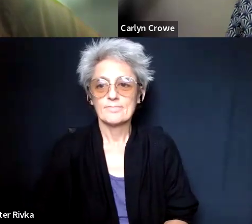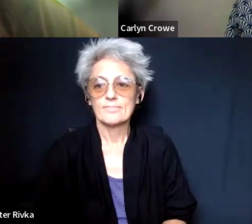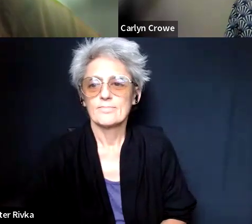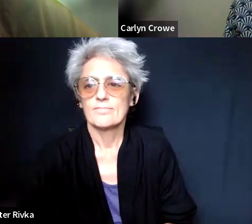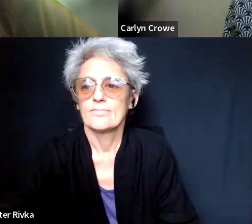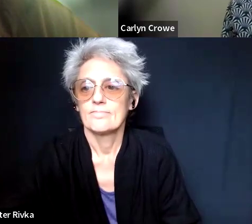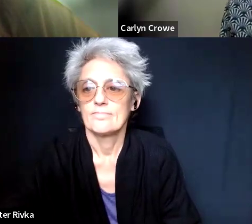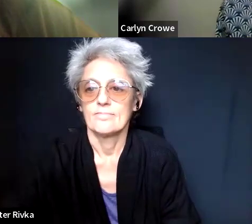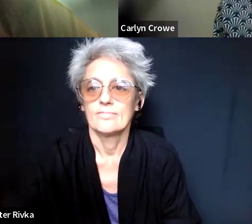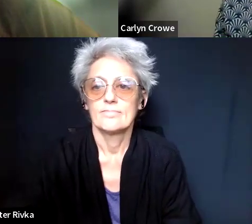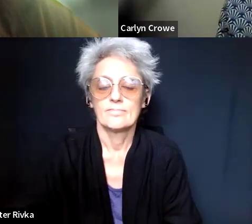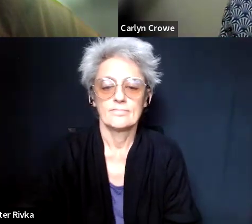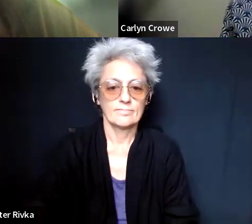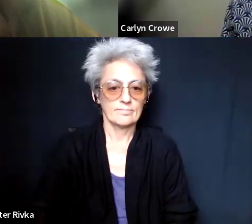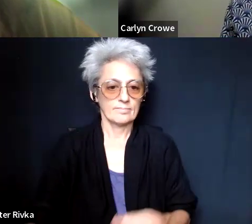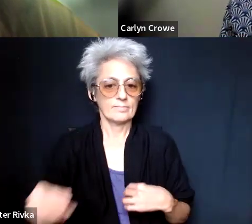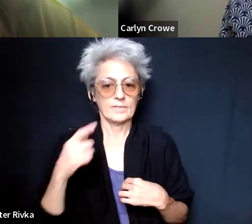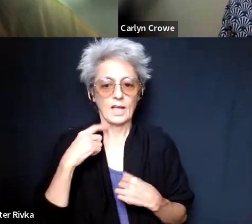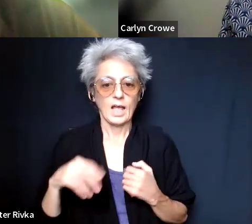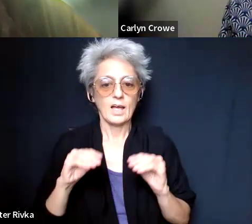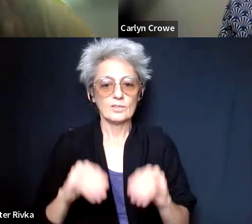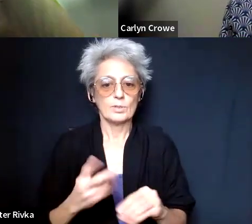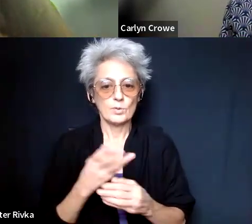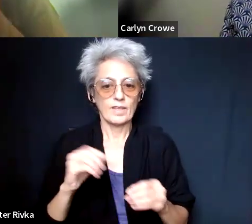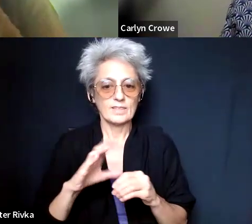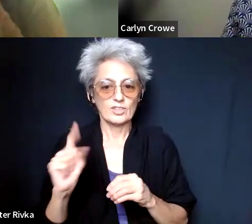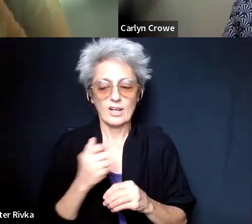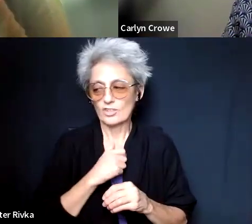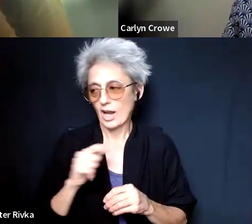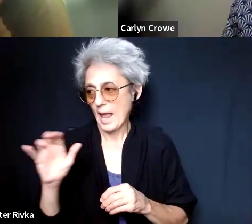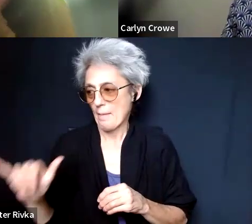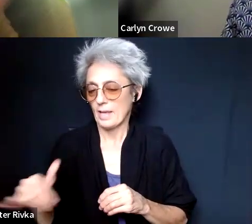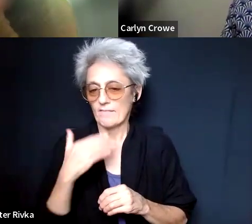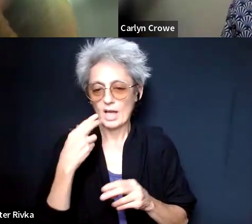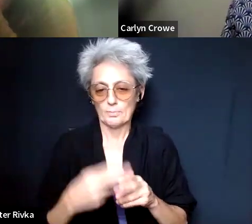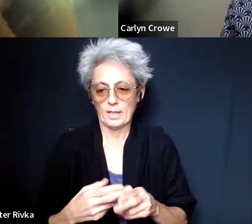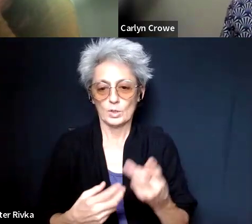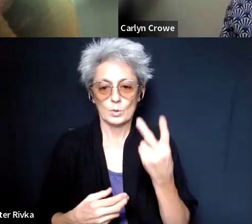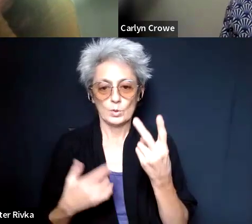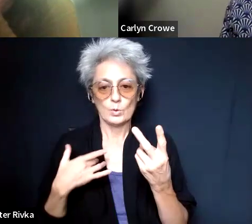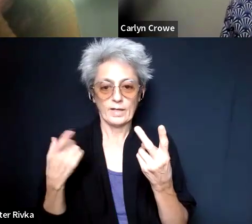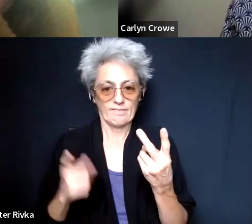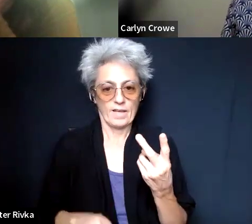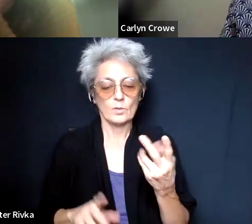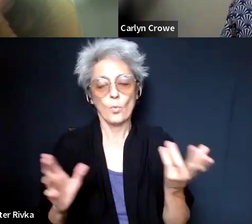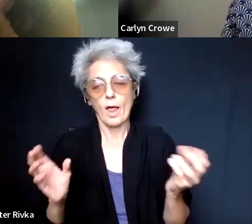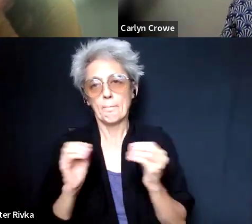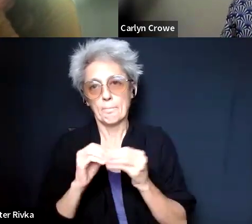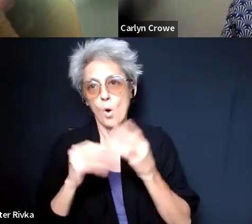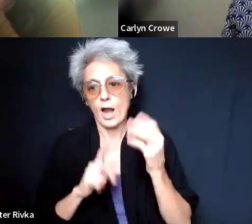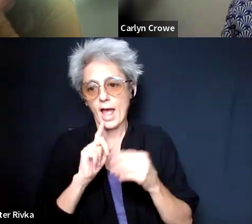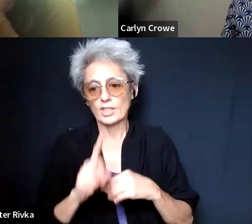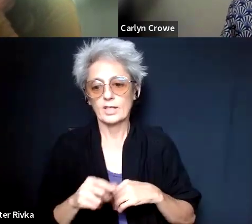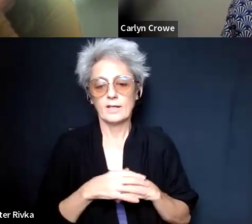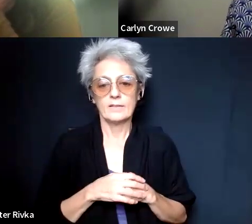Anything And I more? just added 2 more things to the chat. Sorry, Oh. Amy. That I forgot to mention. There's 2 events. Well, there's more actually, but